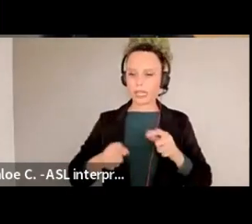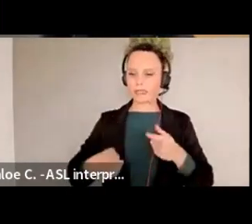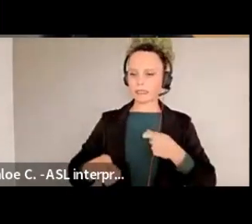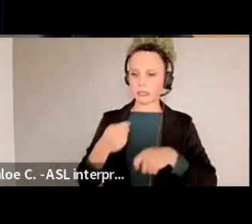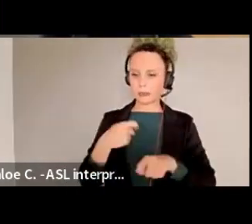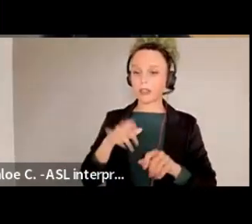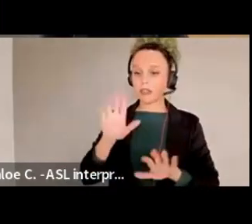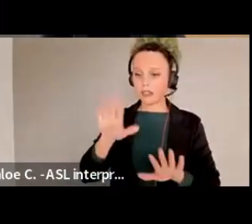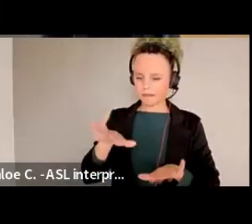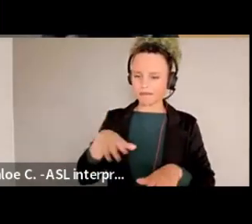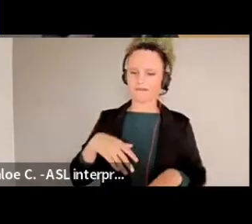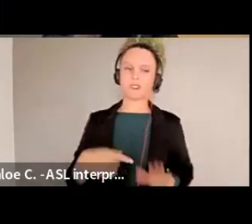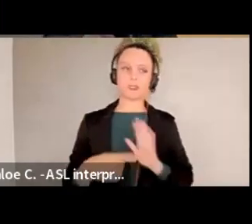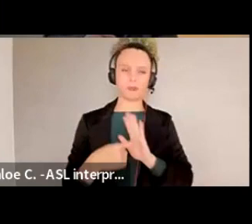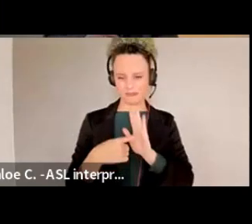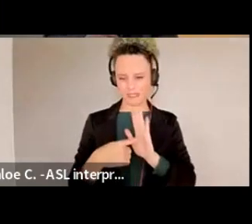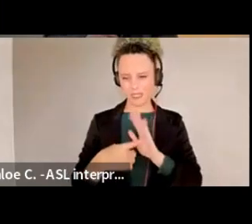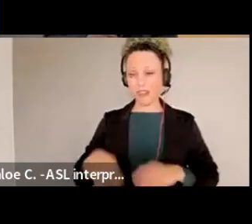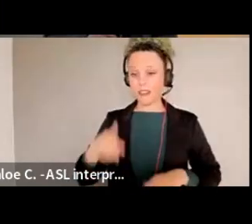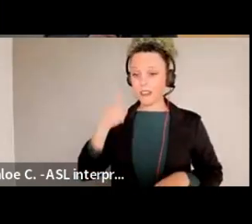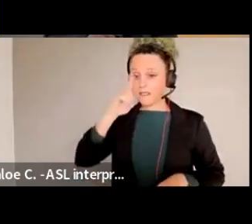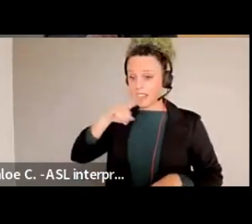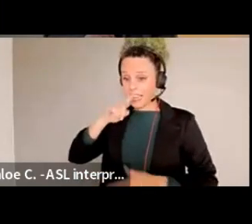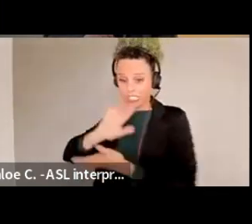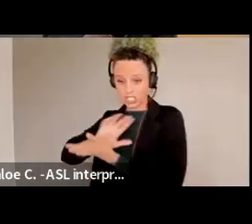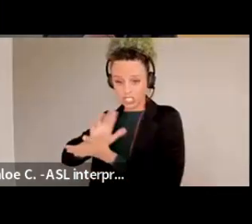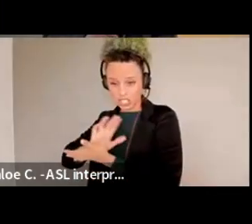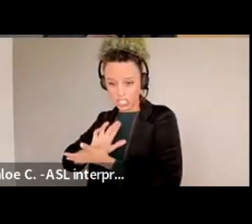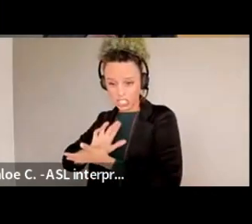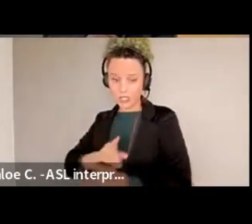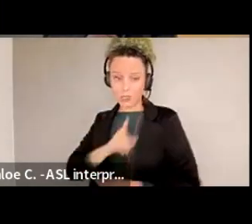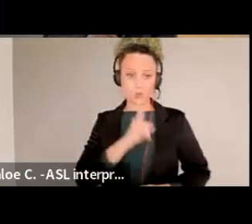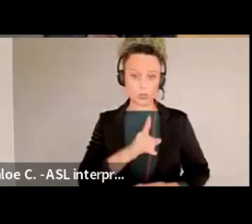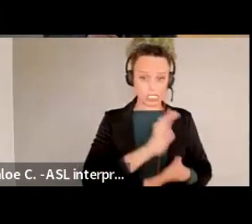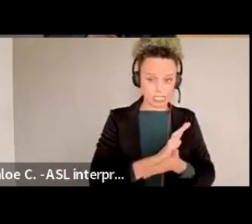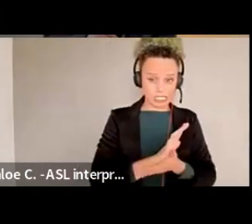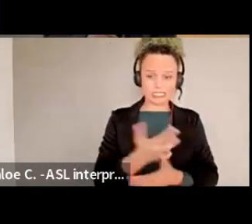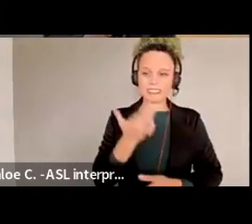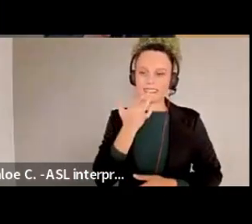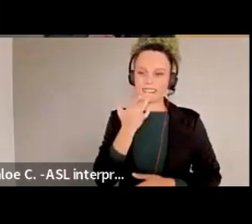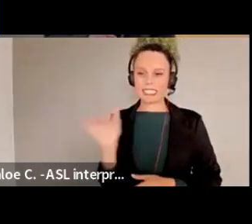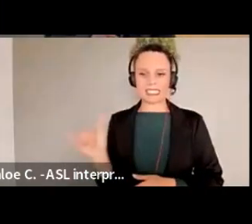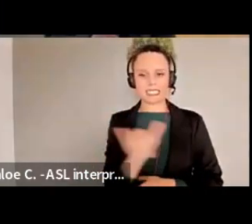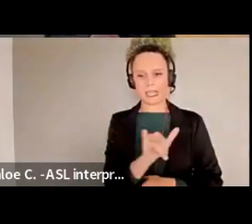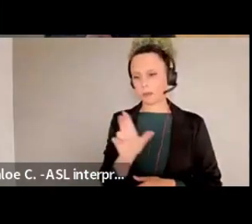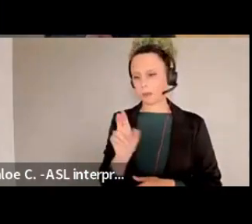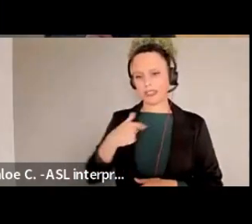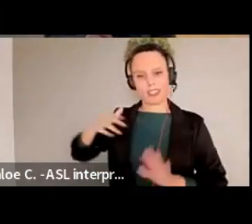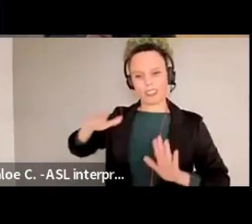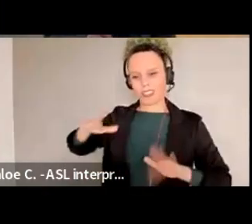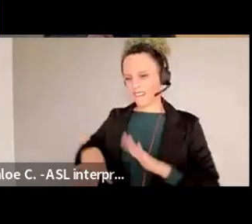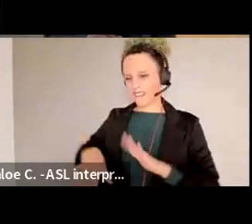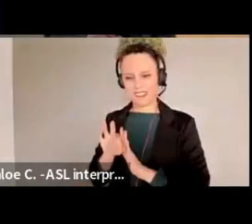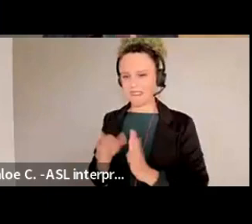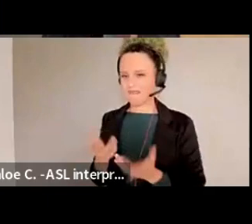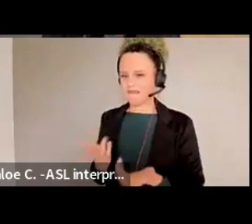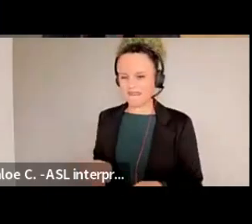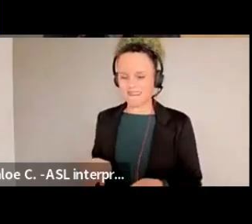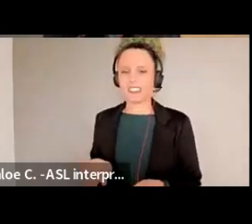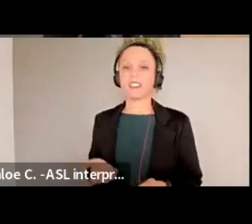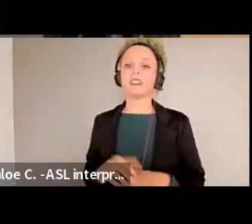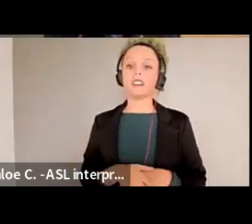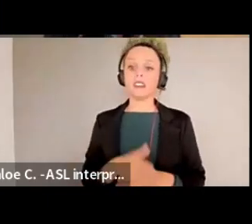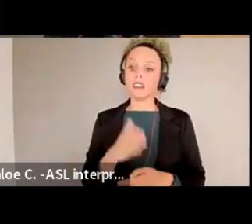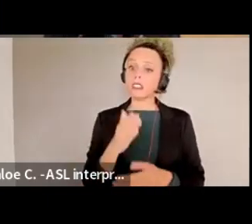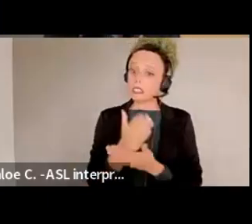a substitution for one item, and it's cheese. Fake cheese just doesn't. I haven't found